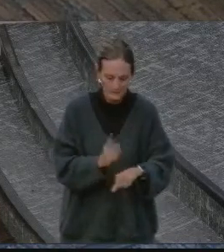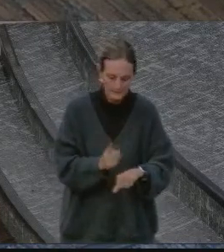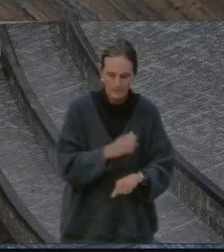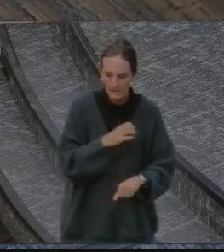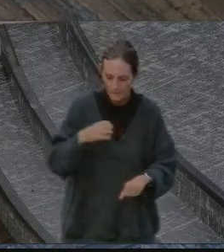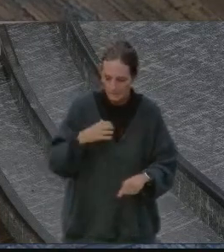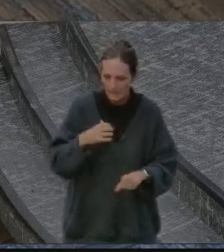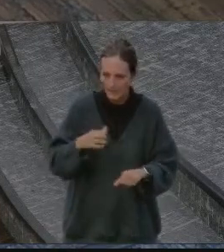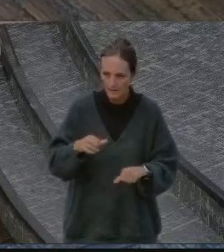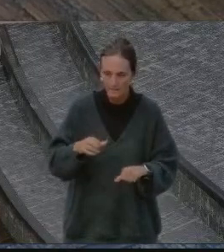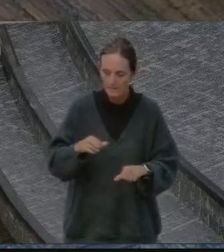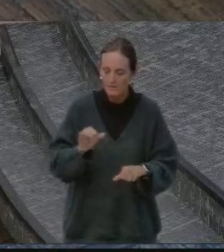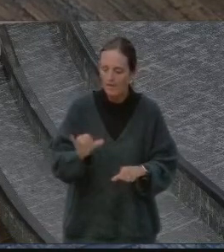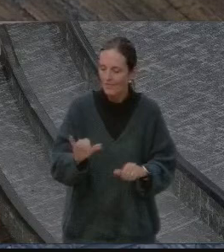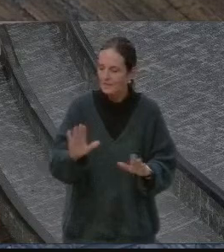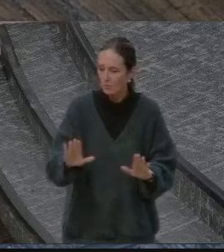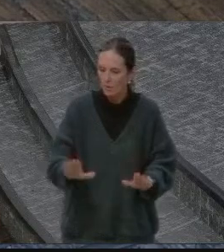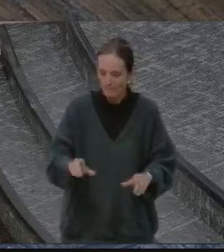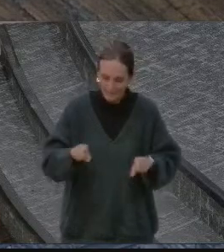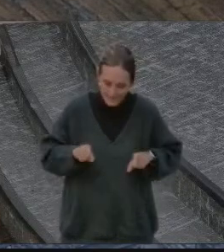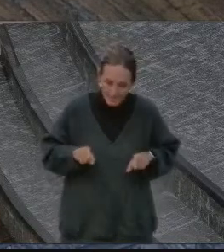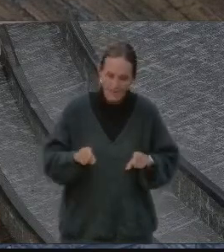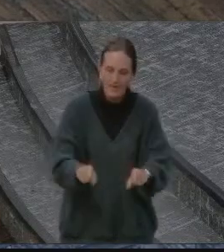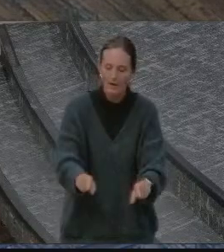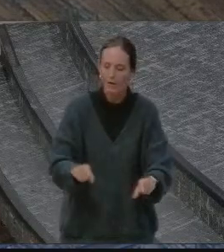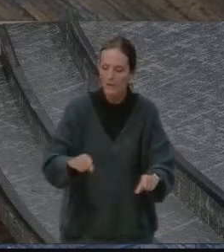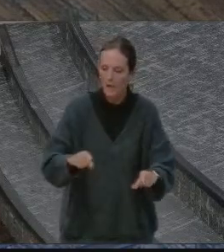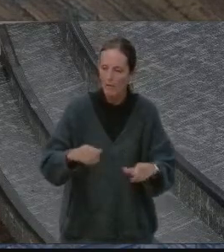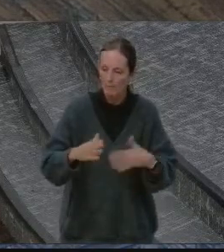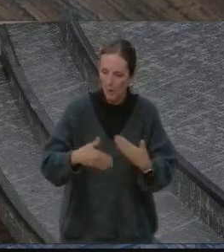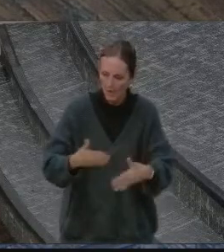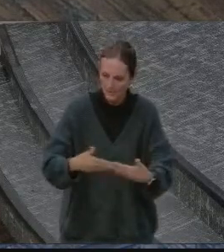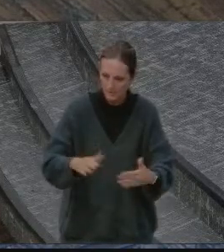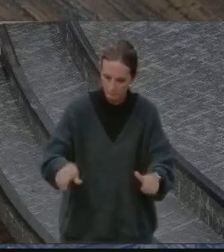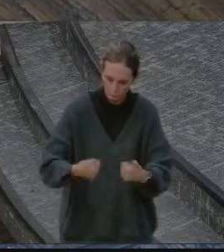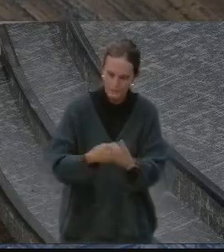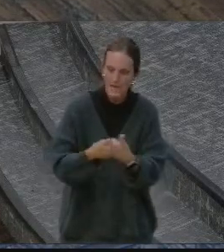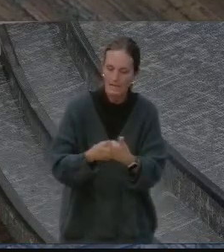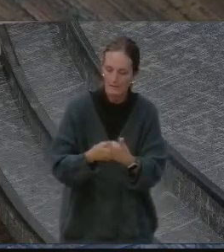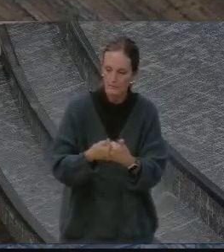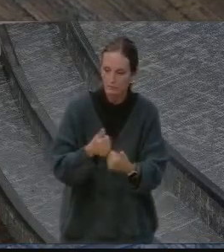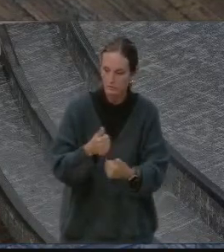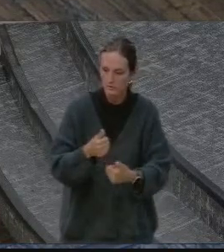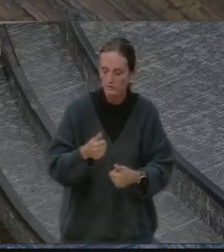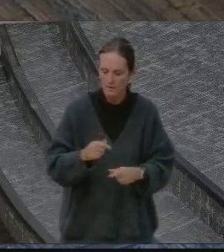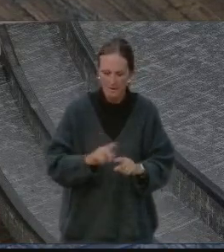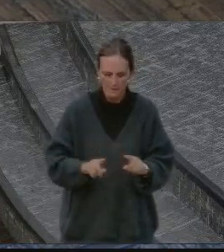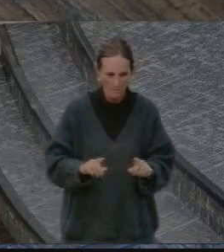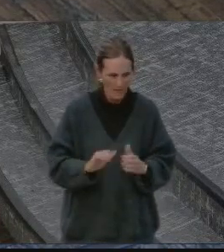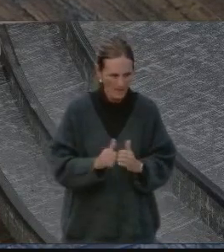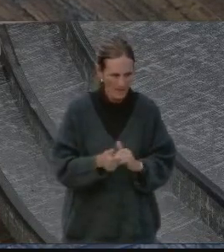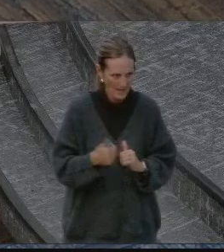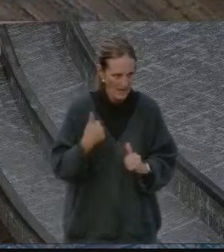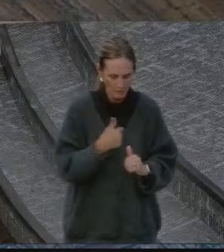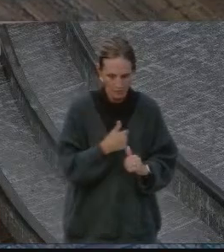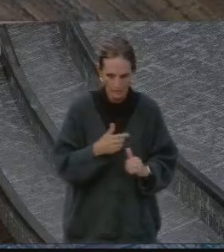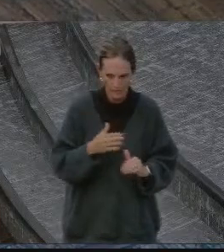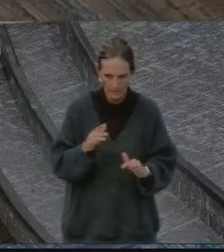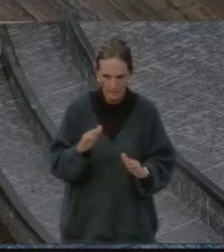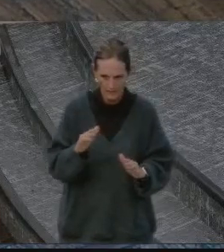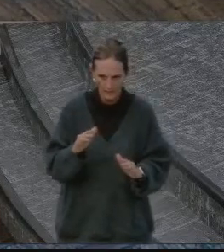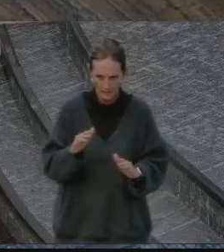parallel process to sort of challenge some of that. In my mind, I'm wondering, how do we build capacity in